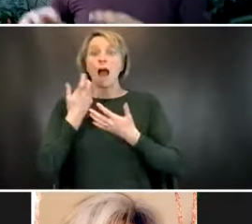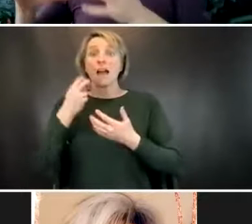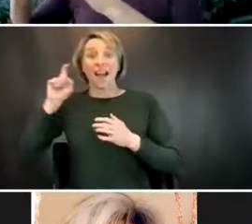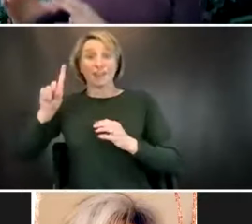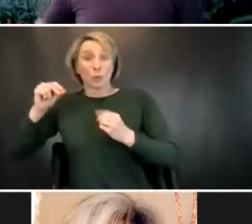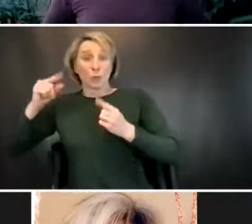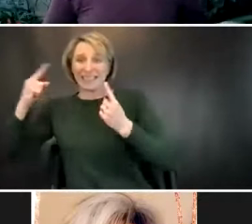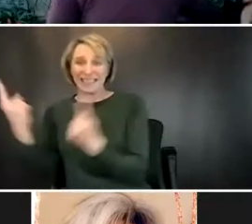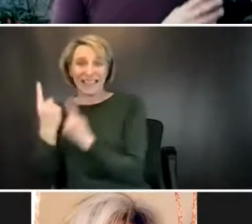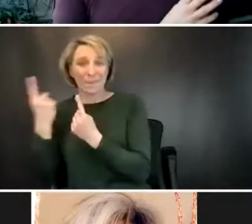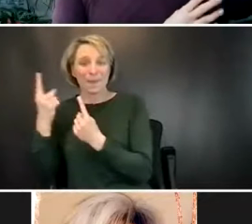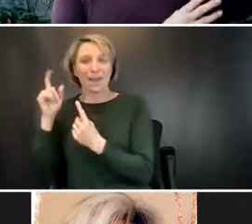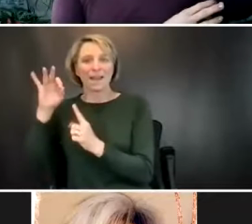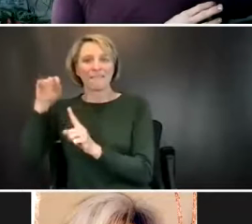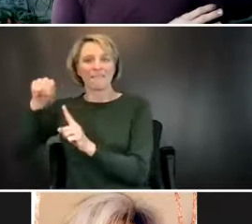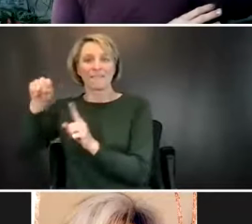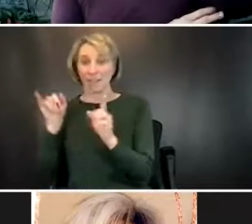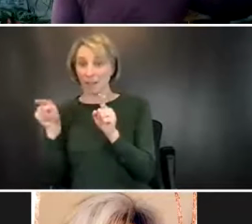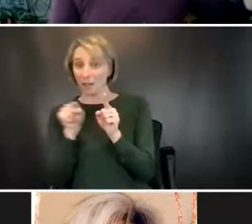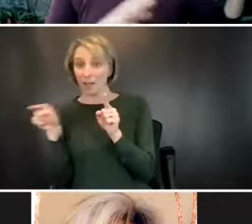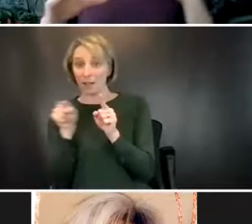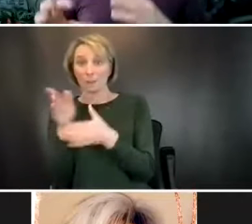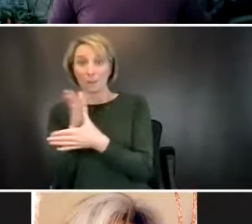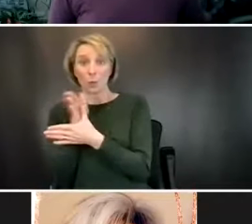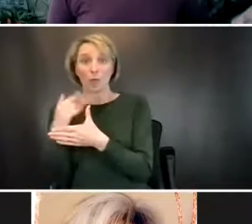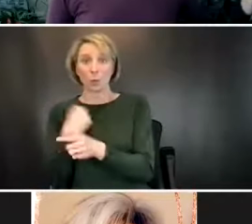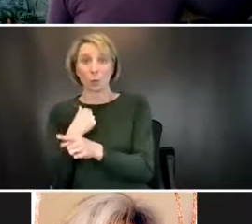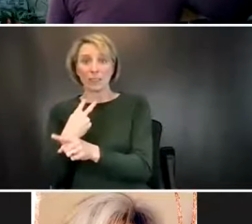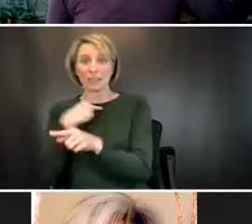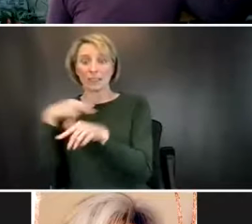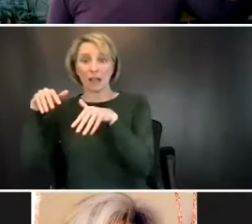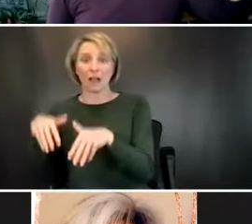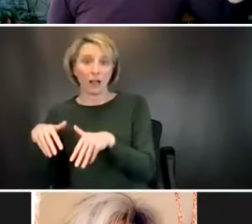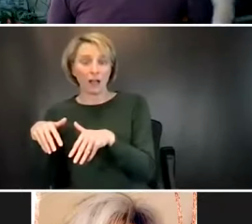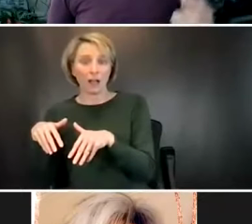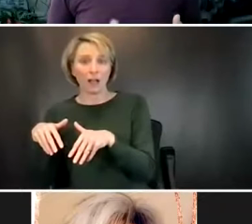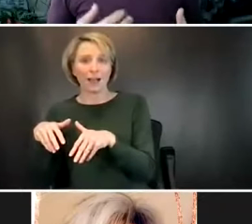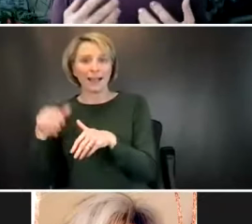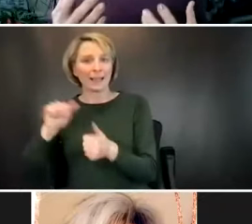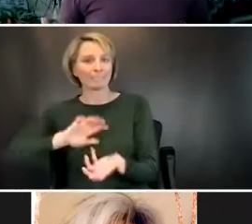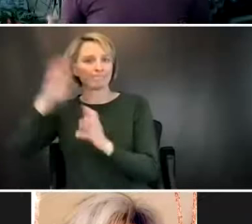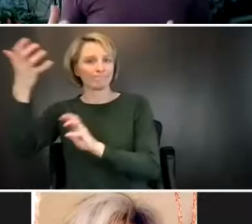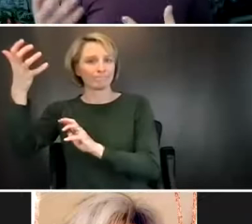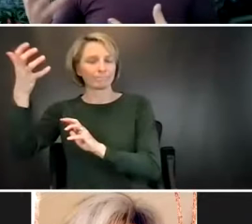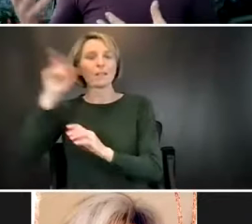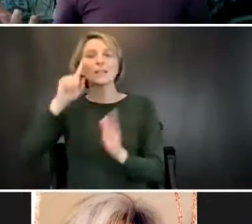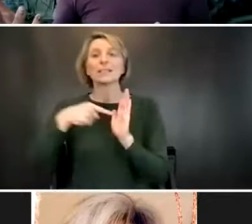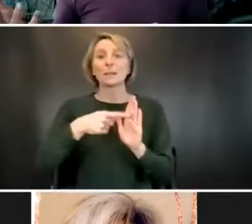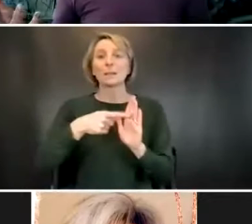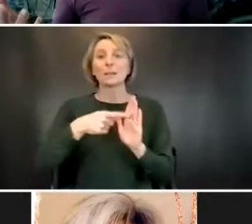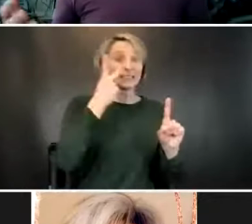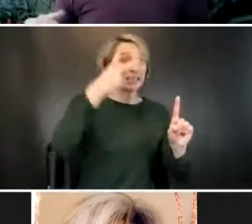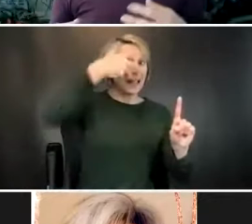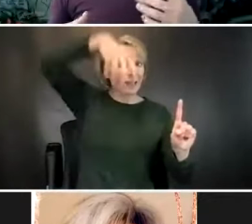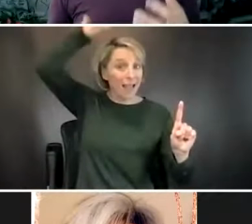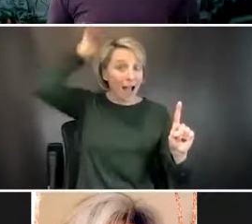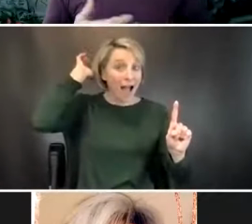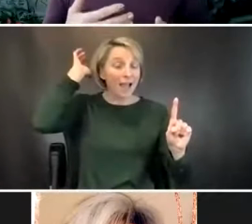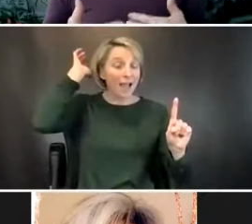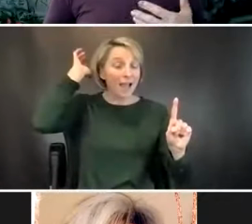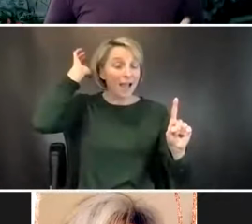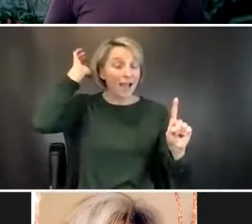scenario, we fight or flight our way out of there, we've completed the cycle. But if it's something like this pandemic and